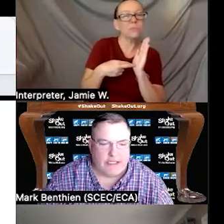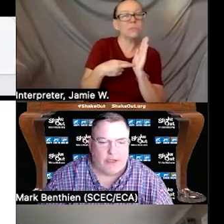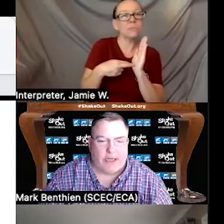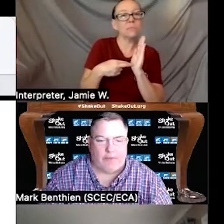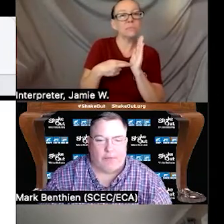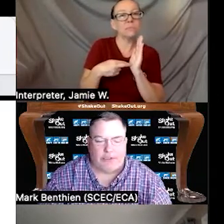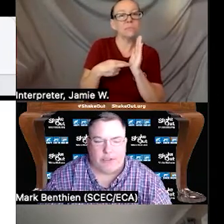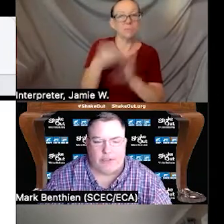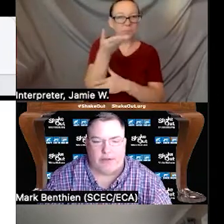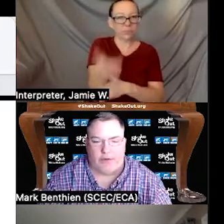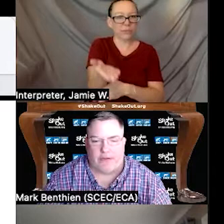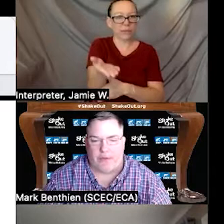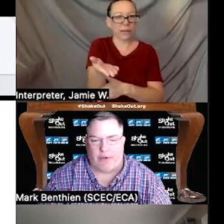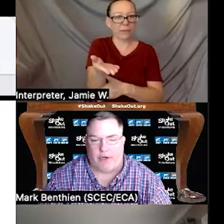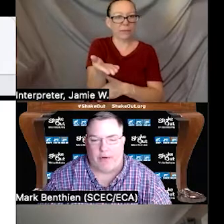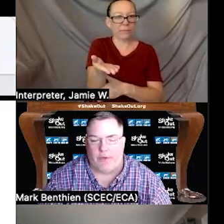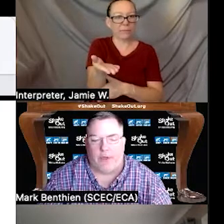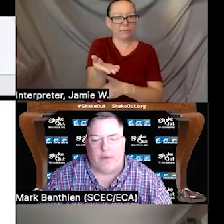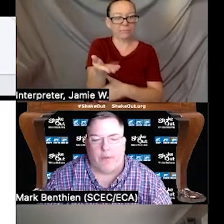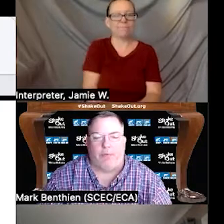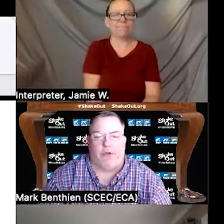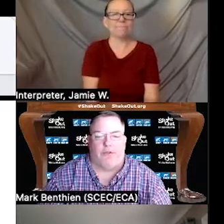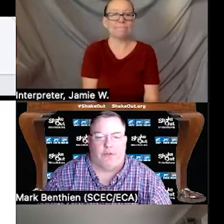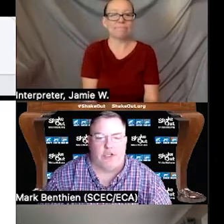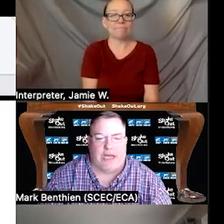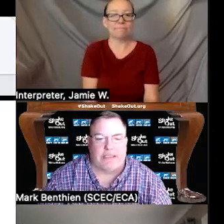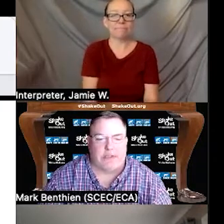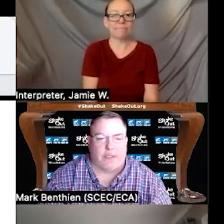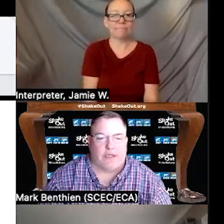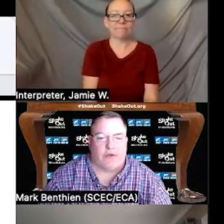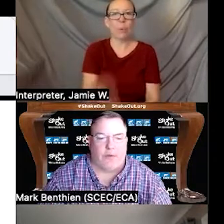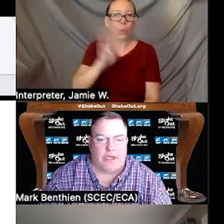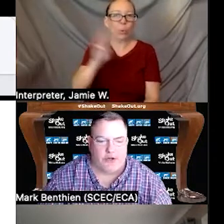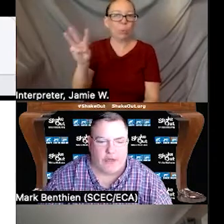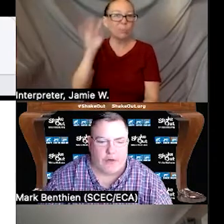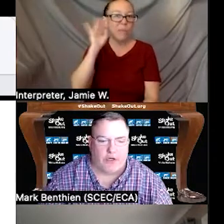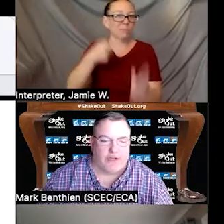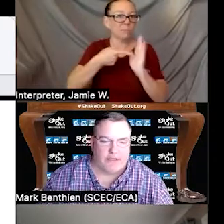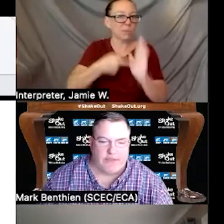listed here and will be shown throughout the webinar and will be put into the chat as well.